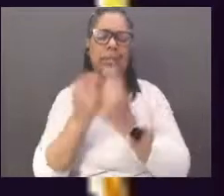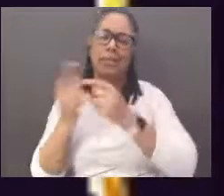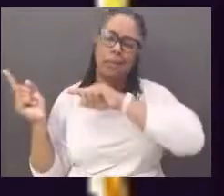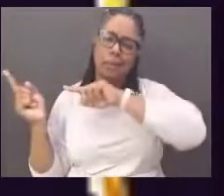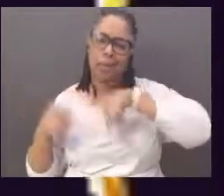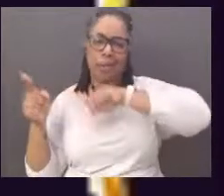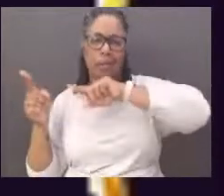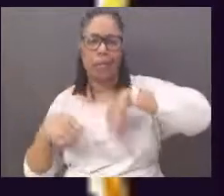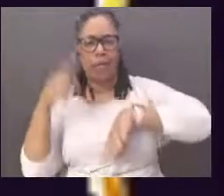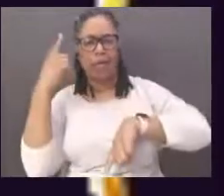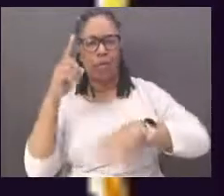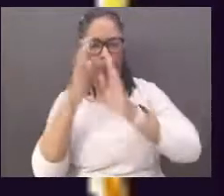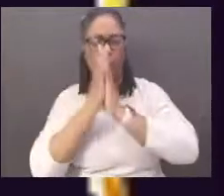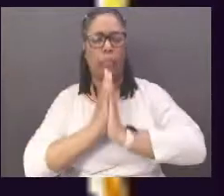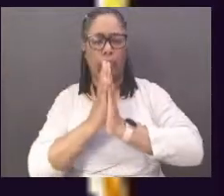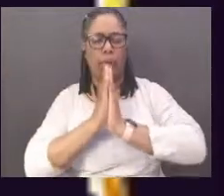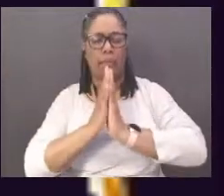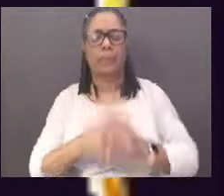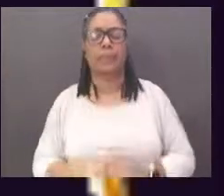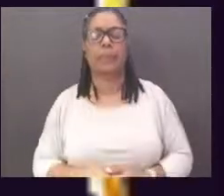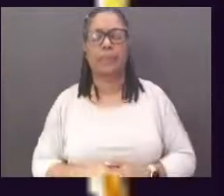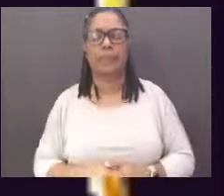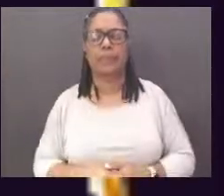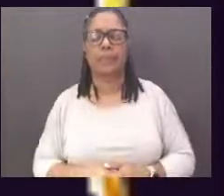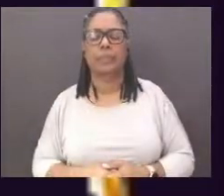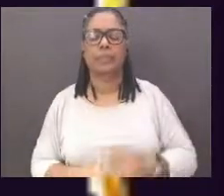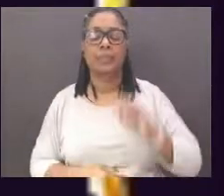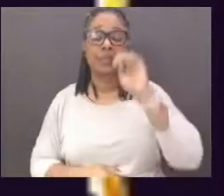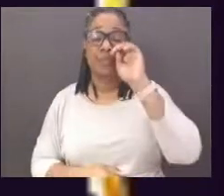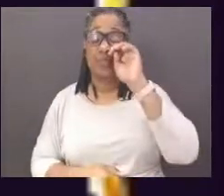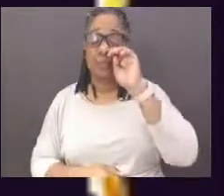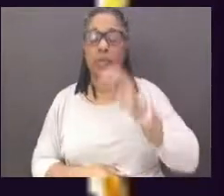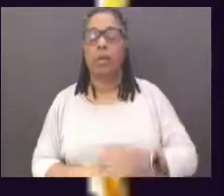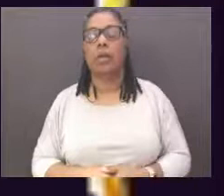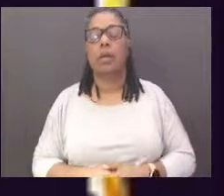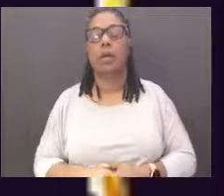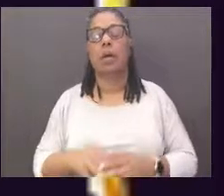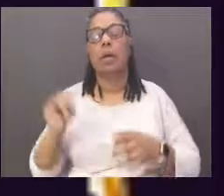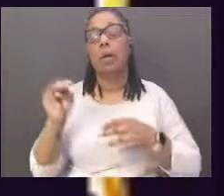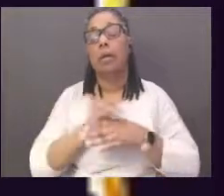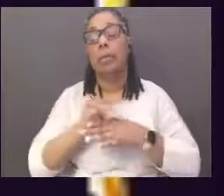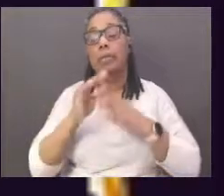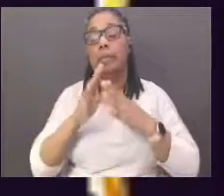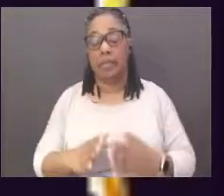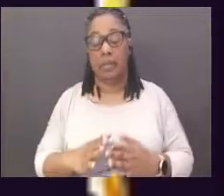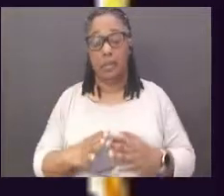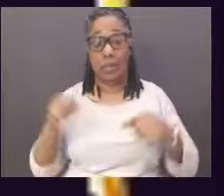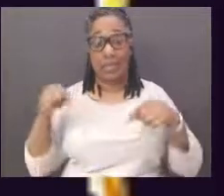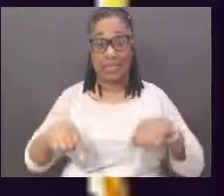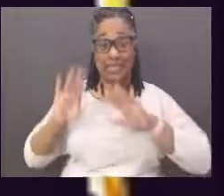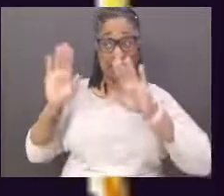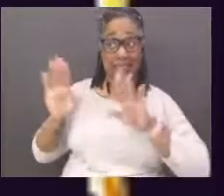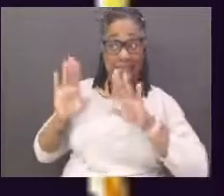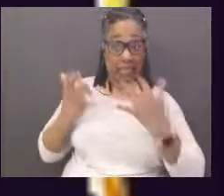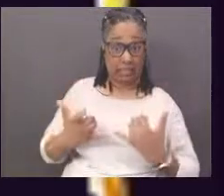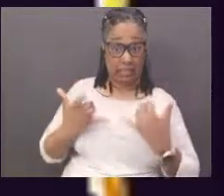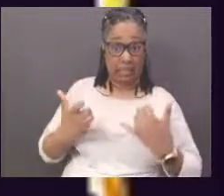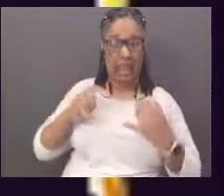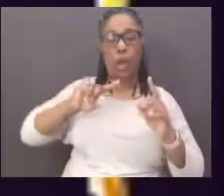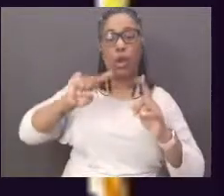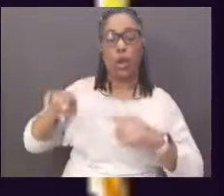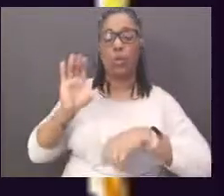Ministers, even on this Sunday, are making their way to the sanctuary that they might pray. We're going